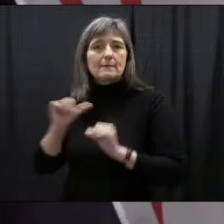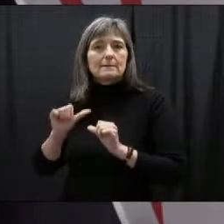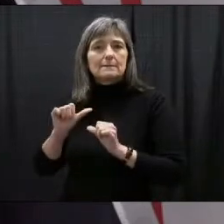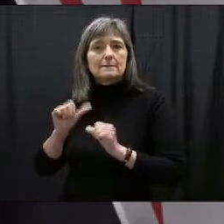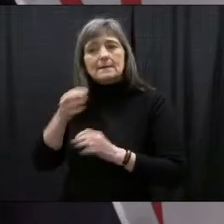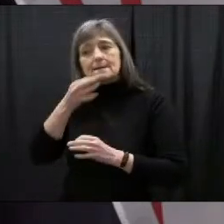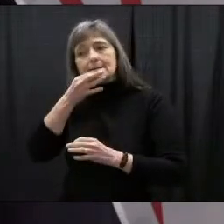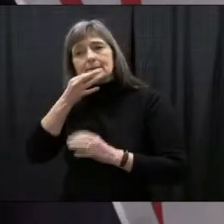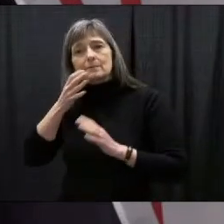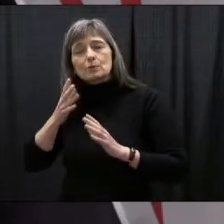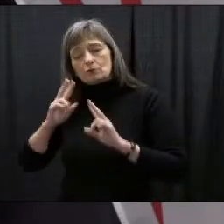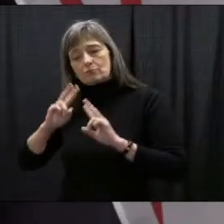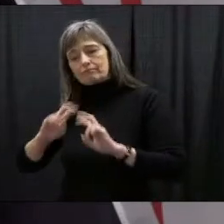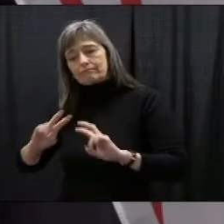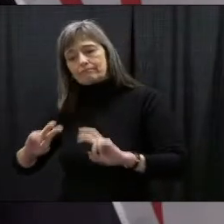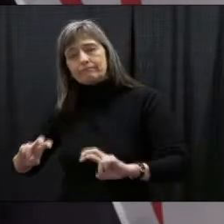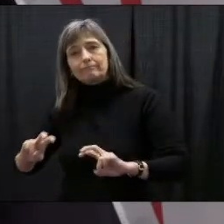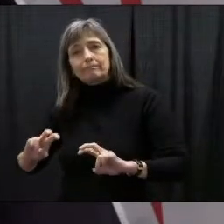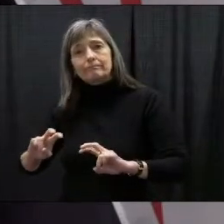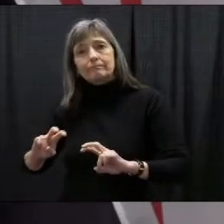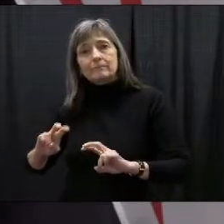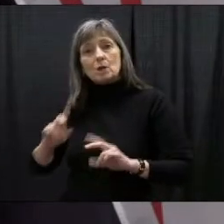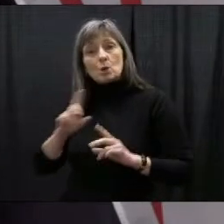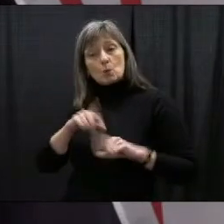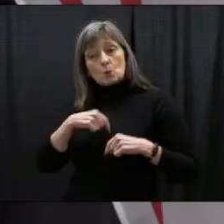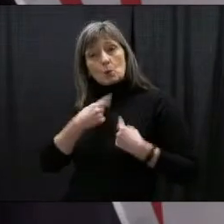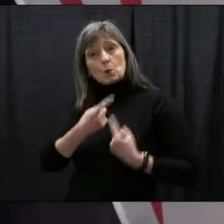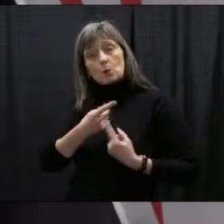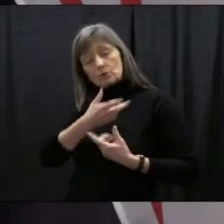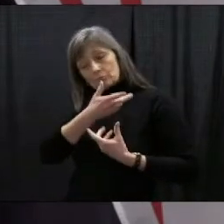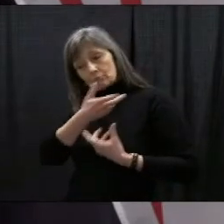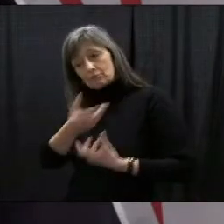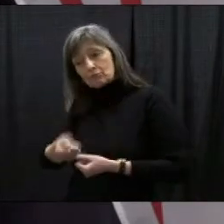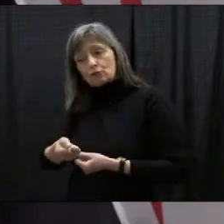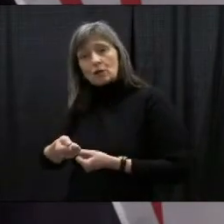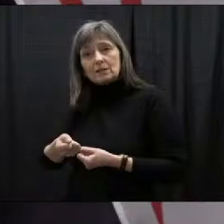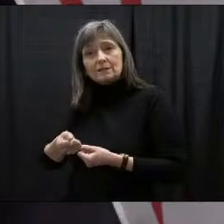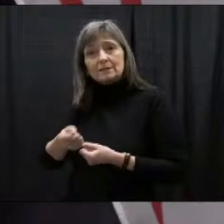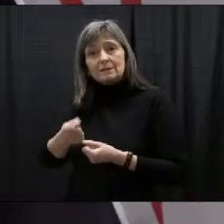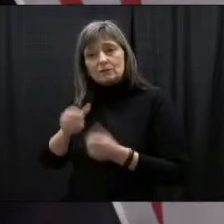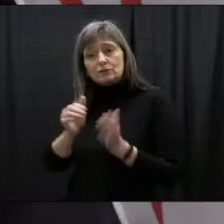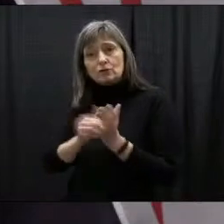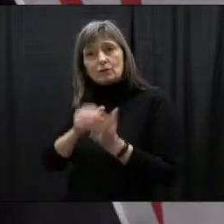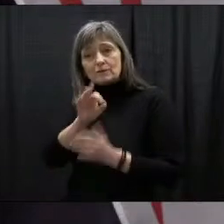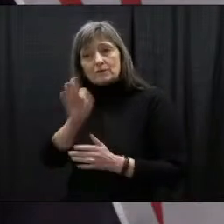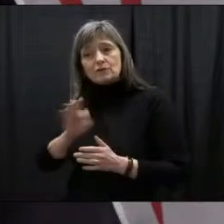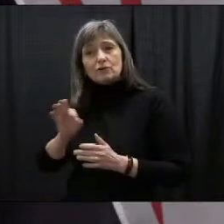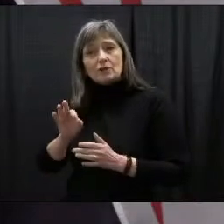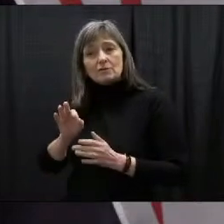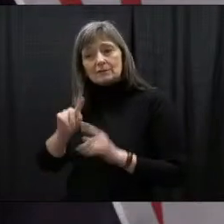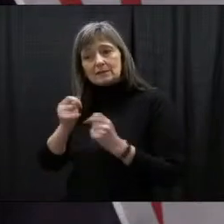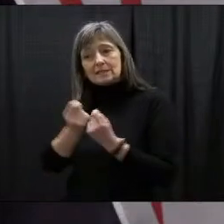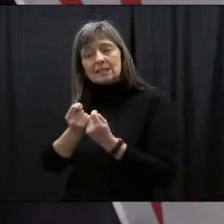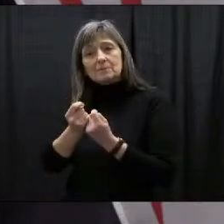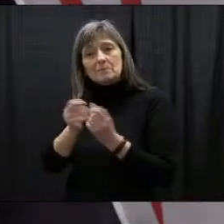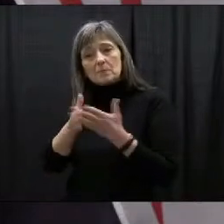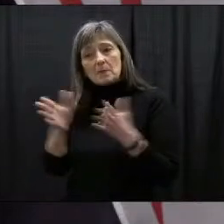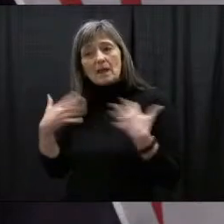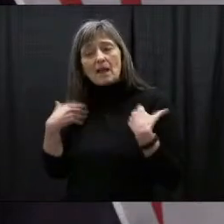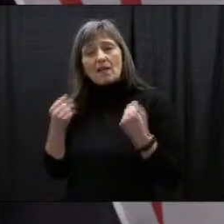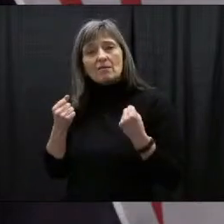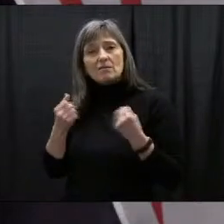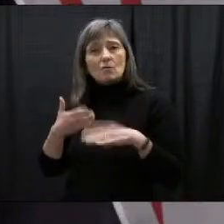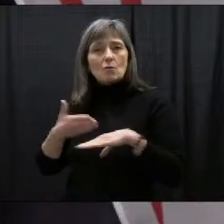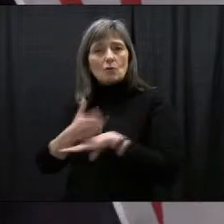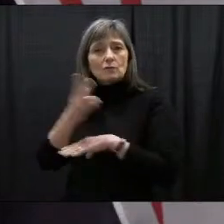analysis. We have trusted the guidance of Dr. Fitzgerald and her team at Public Health for more than 2 years, and we can certainly